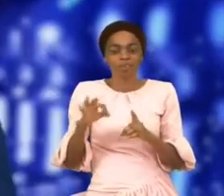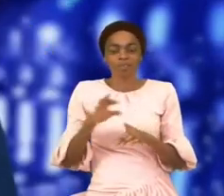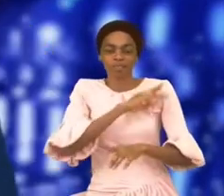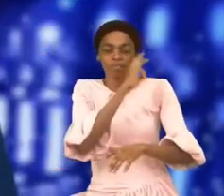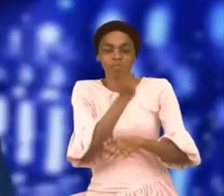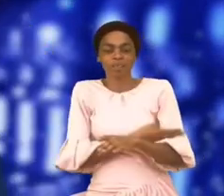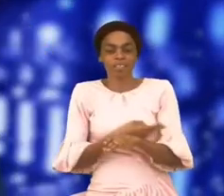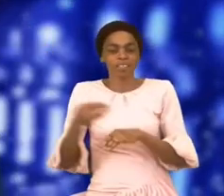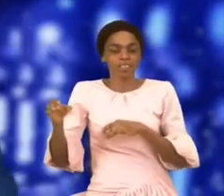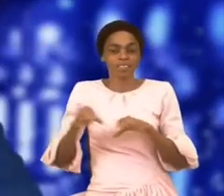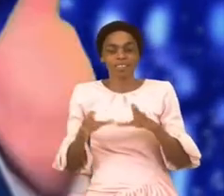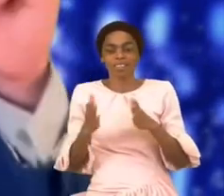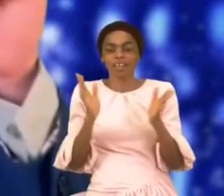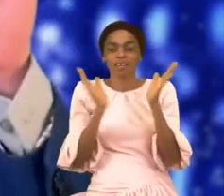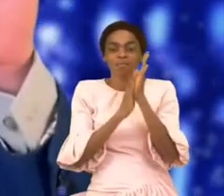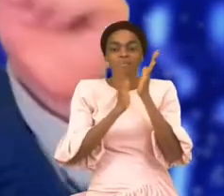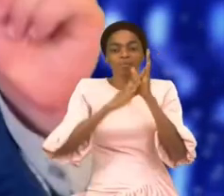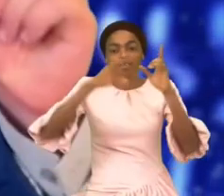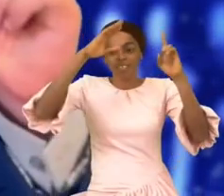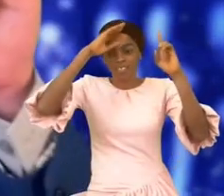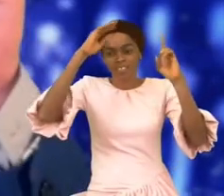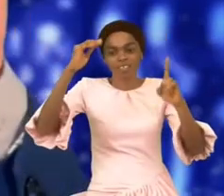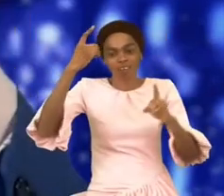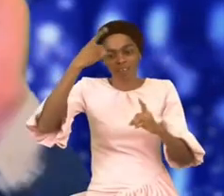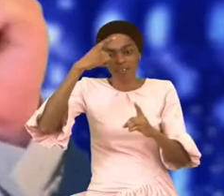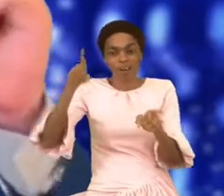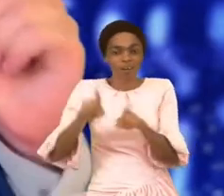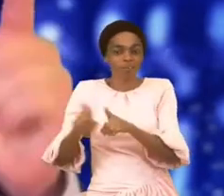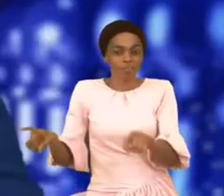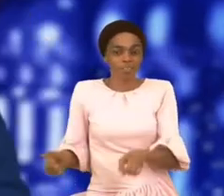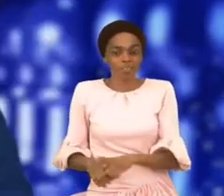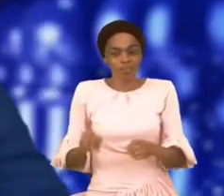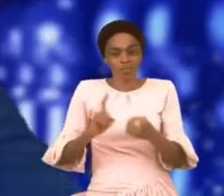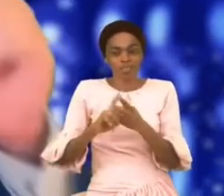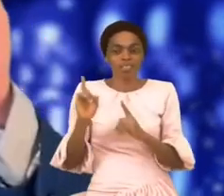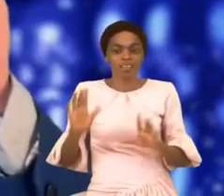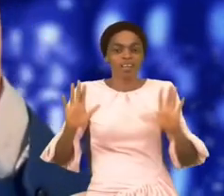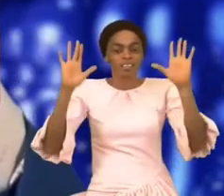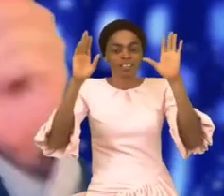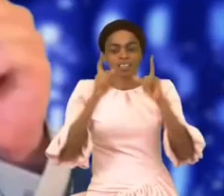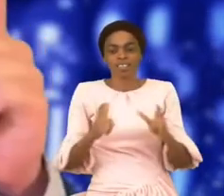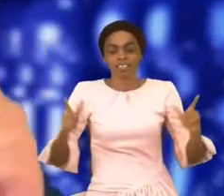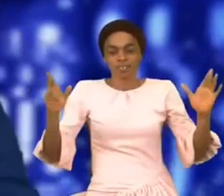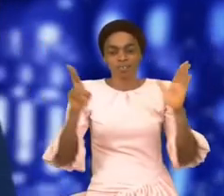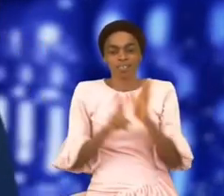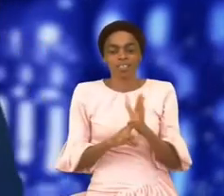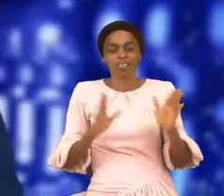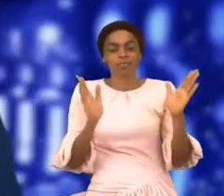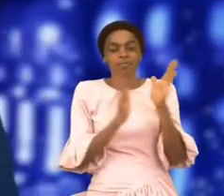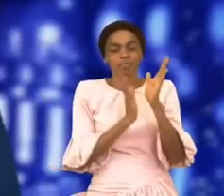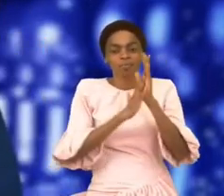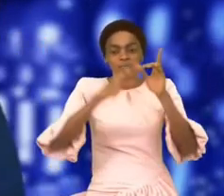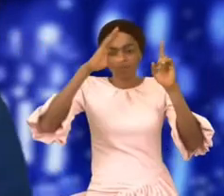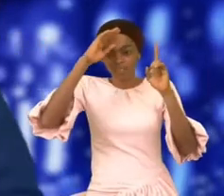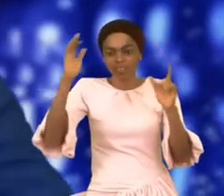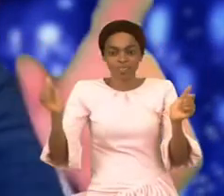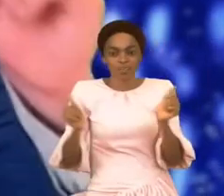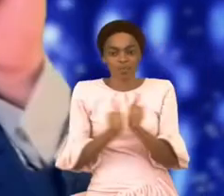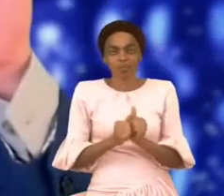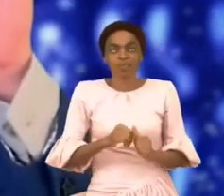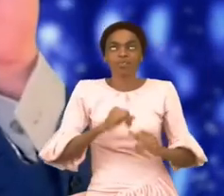his excellent greatness, praise him with trumpet sound, praise him with lute and